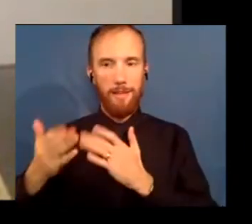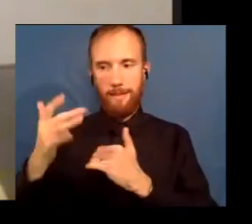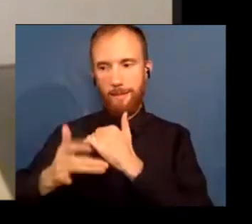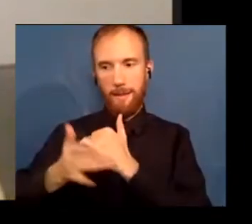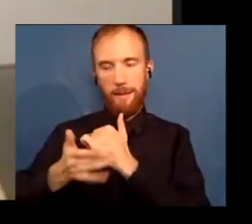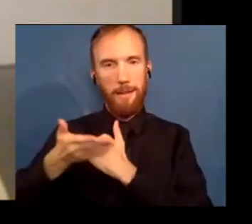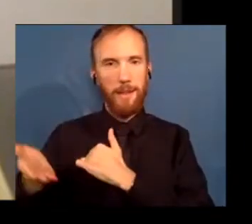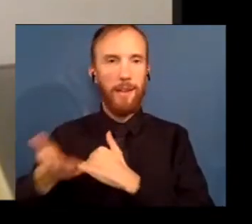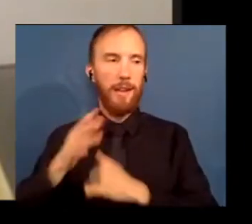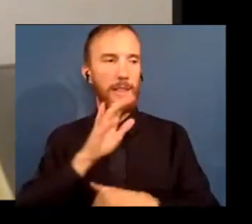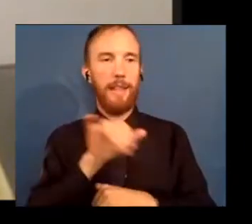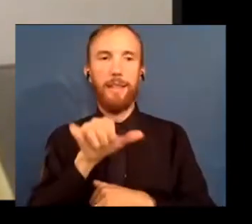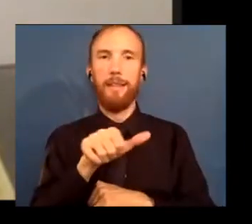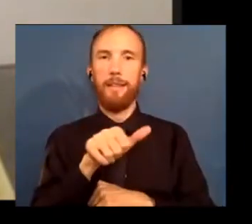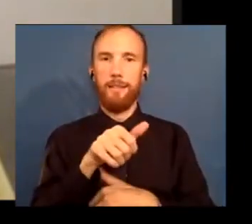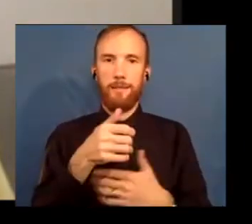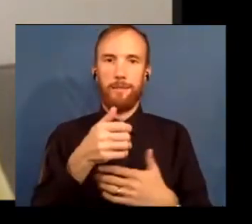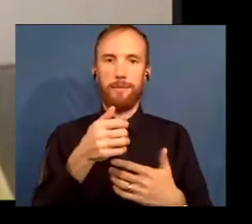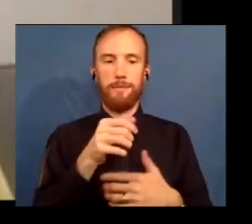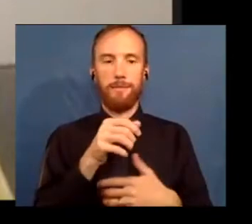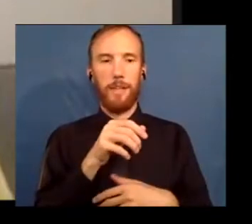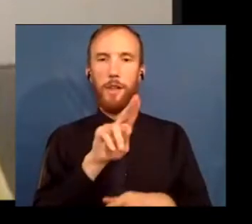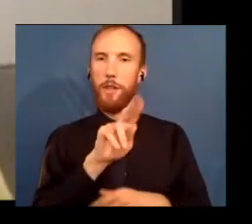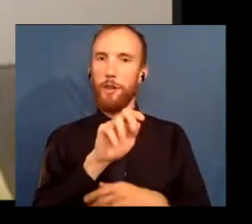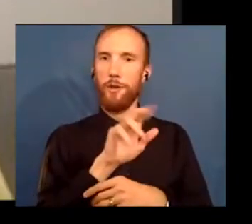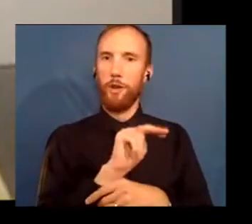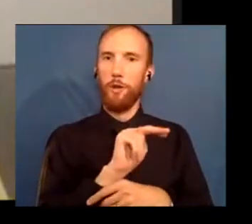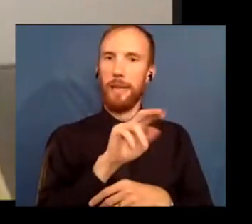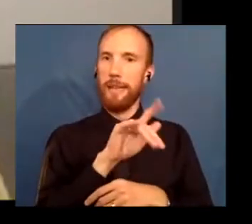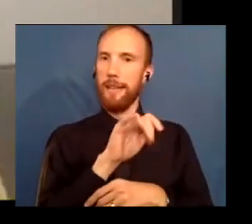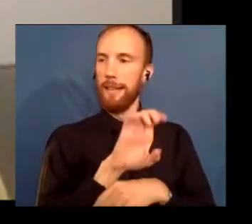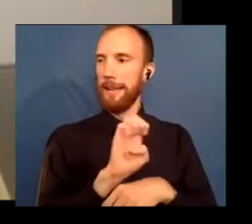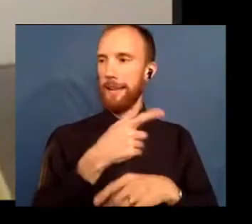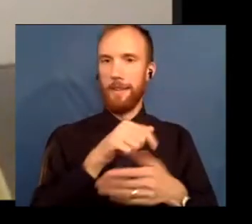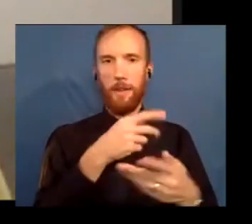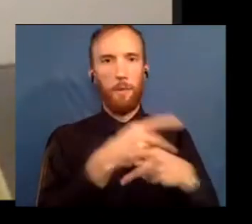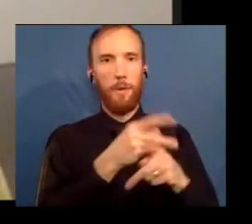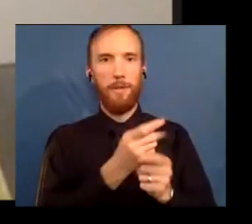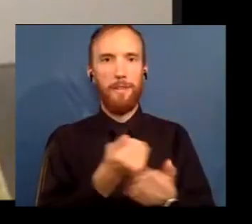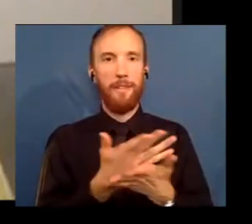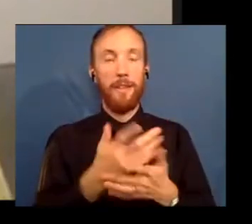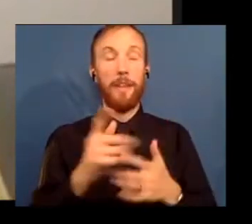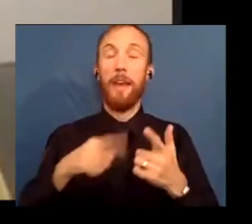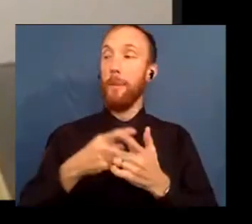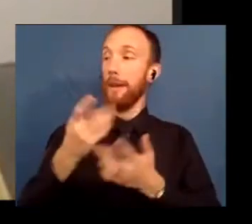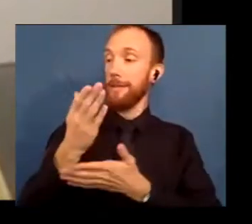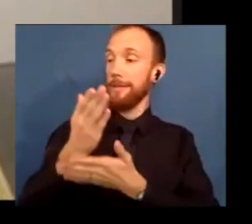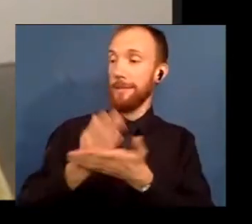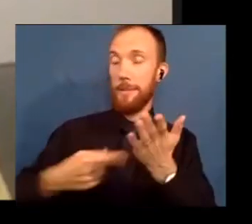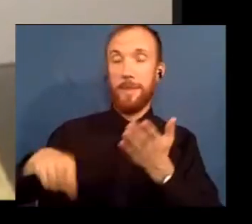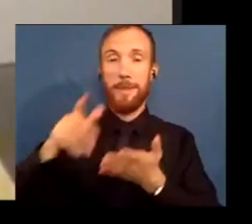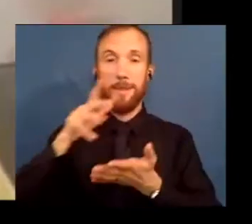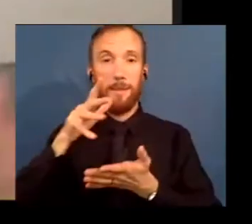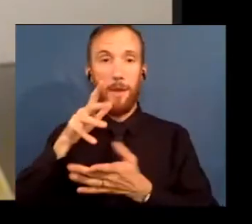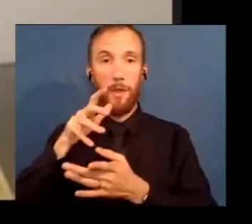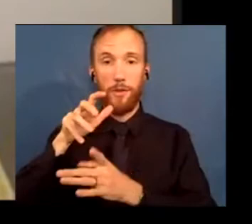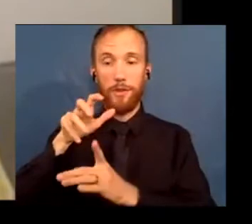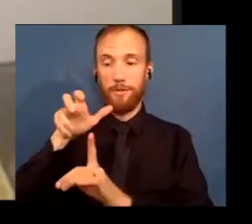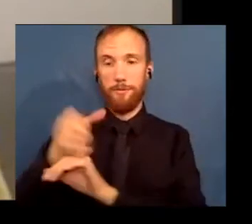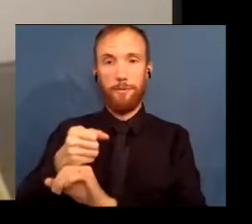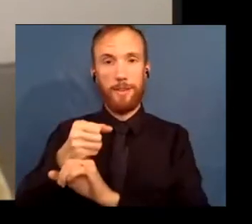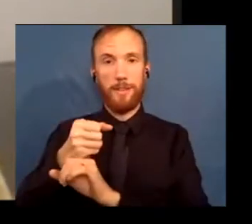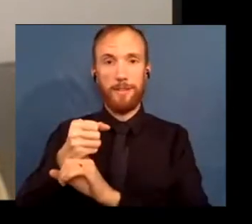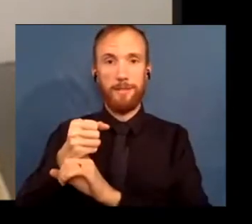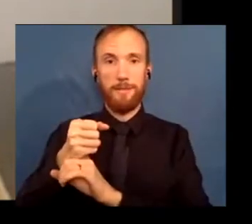were producing. And when several of these Black mothers were arrested while visiting the schools, it was covered in the Black press and then became